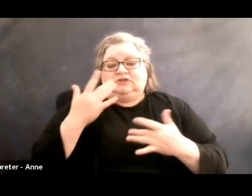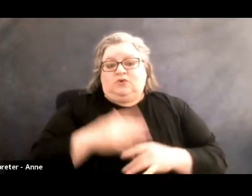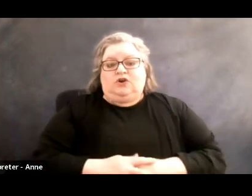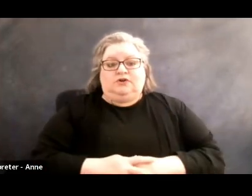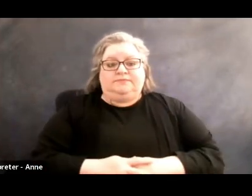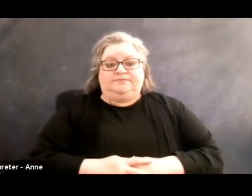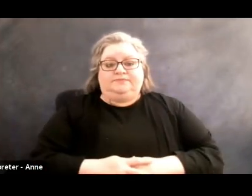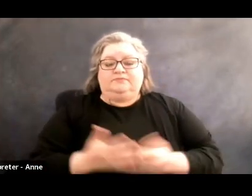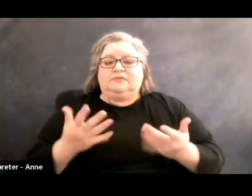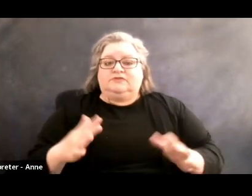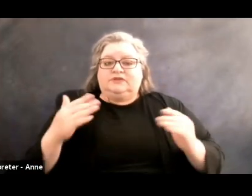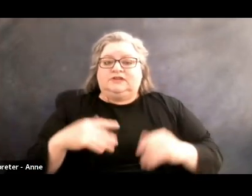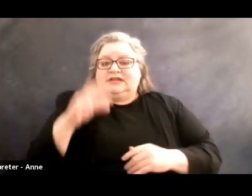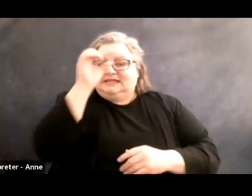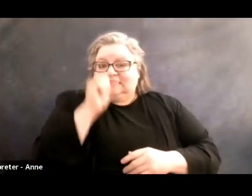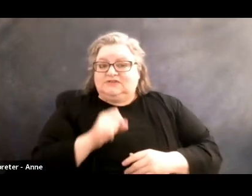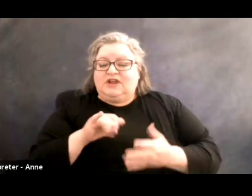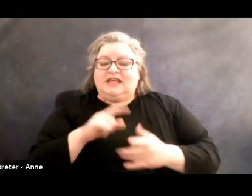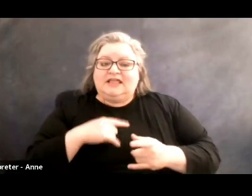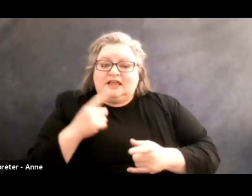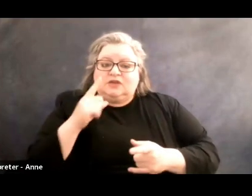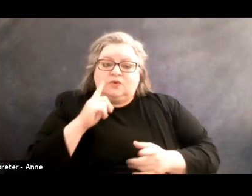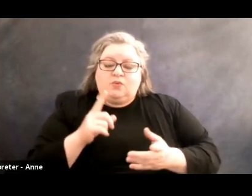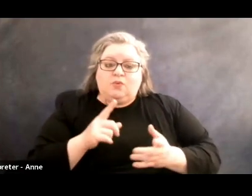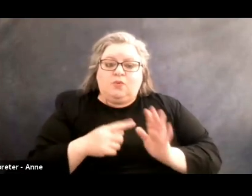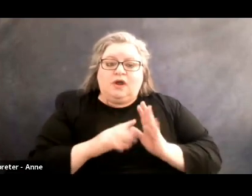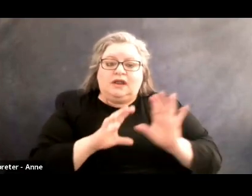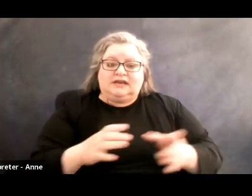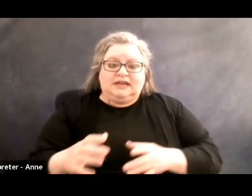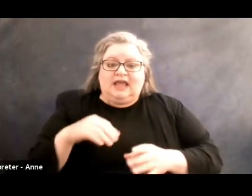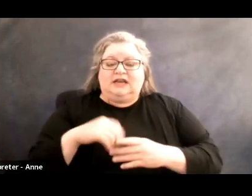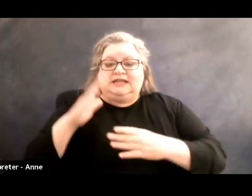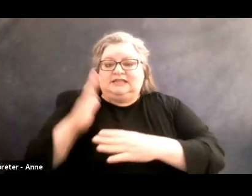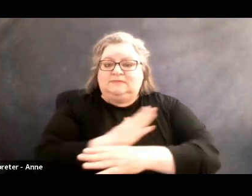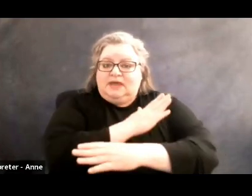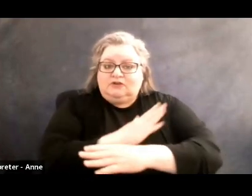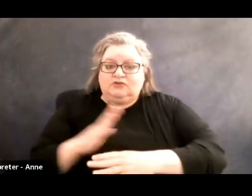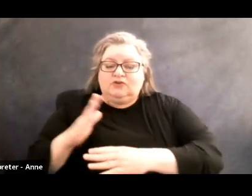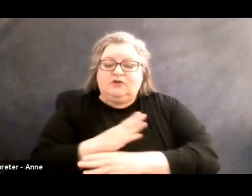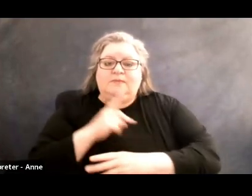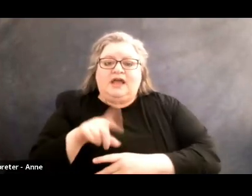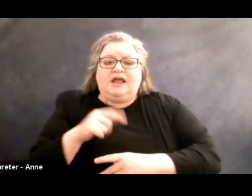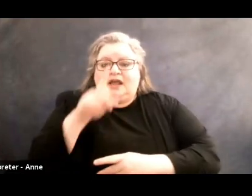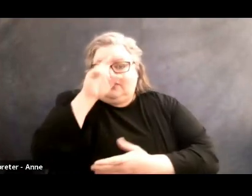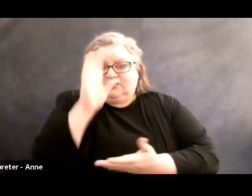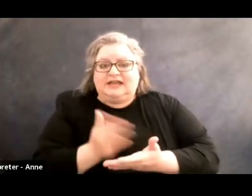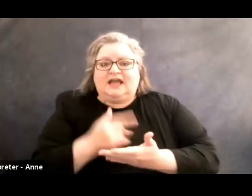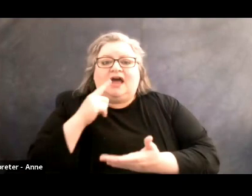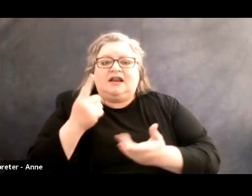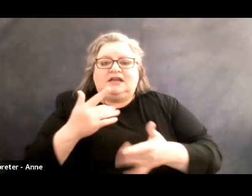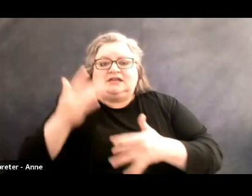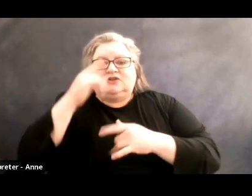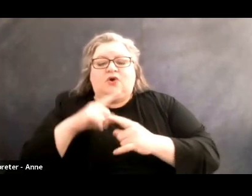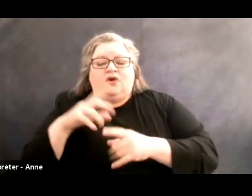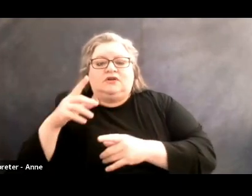Schizophrenia is one mental health illness in the category of schizophrenia spectrum, and other psychotic disorders, all with